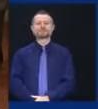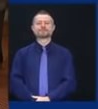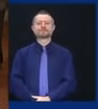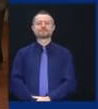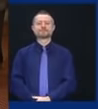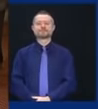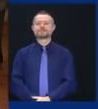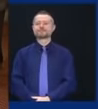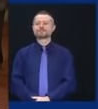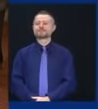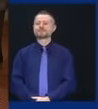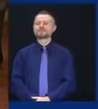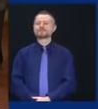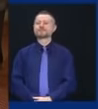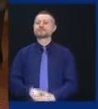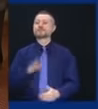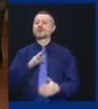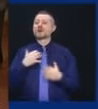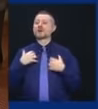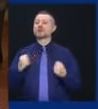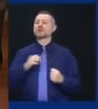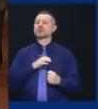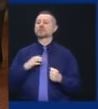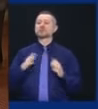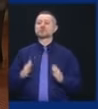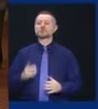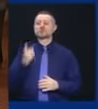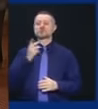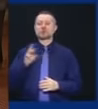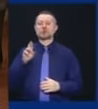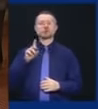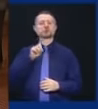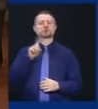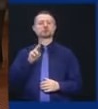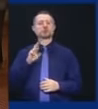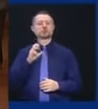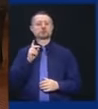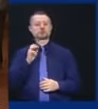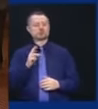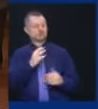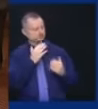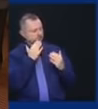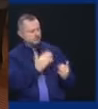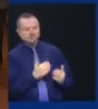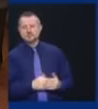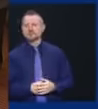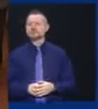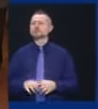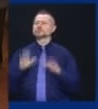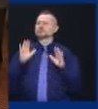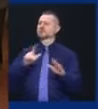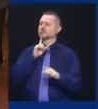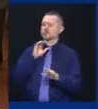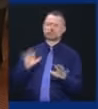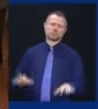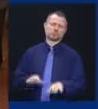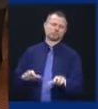We have our great health commissioner, Dr. Howard Zucker. I want to thank him very much for all his great work.